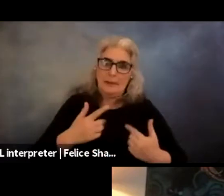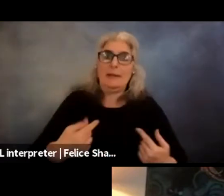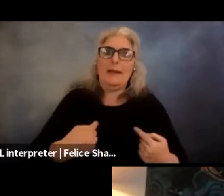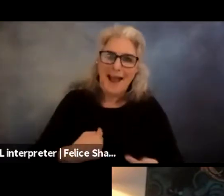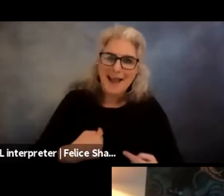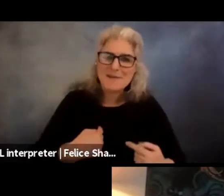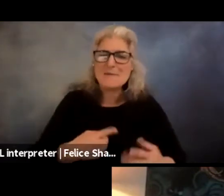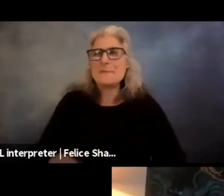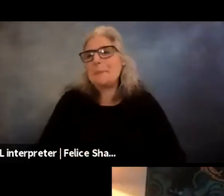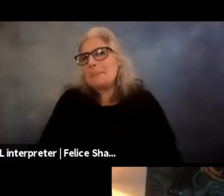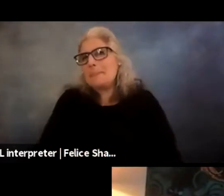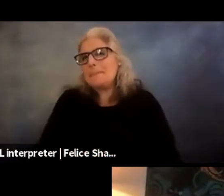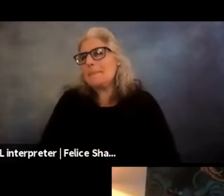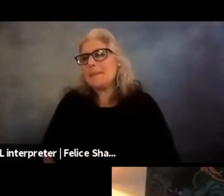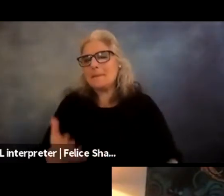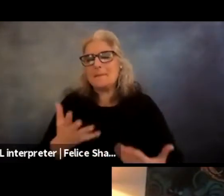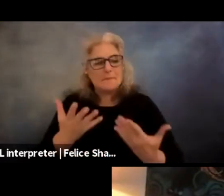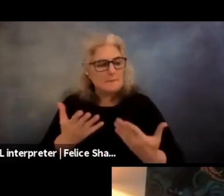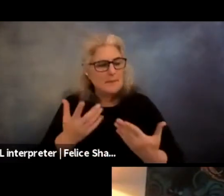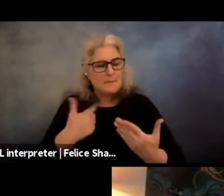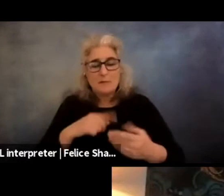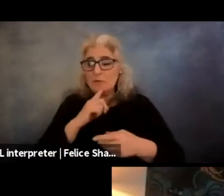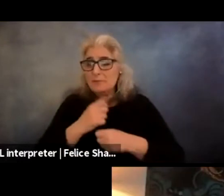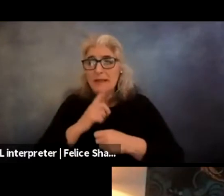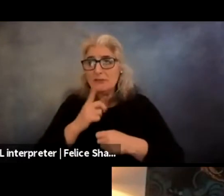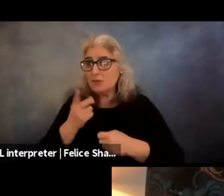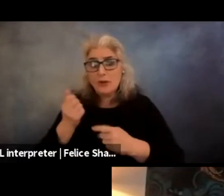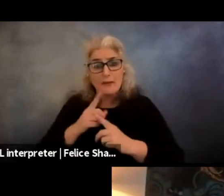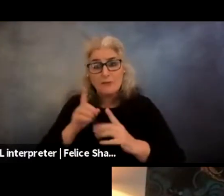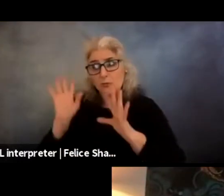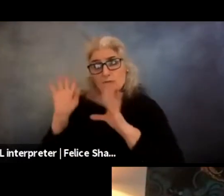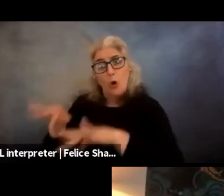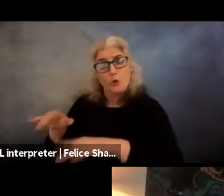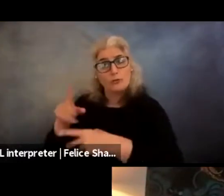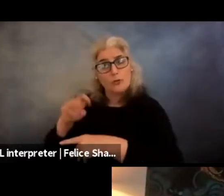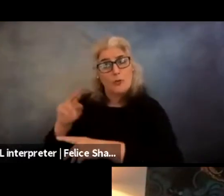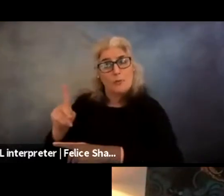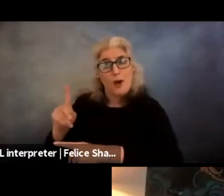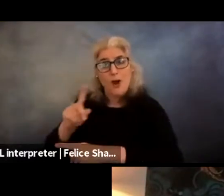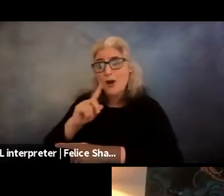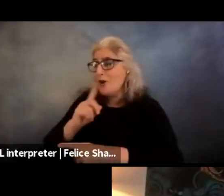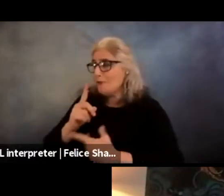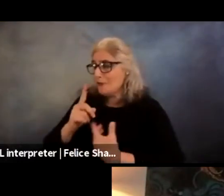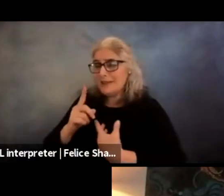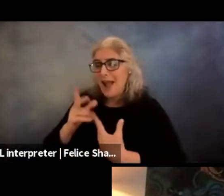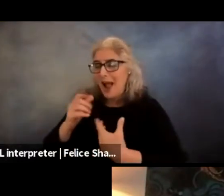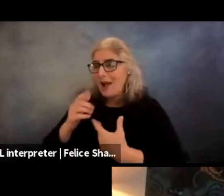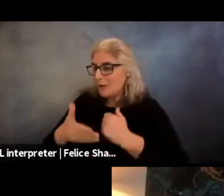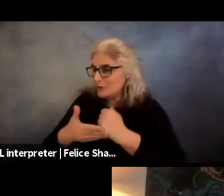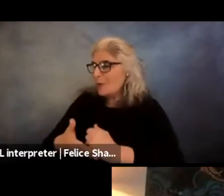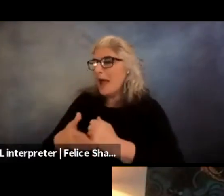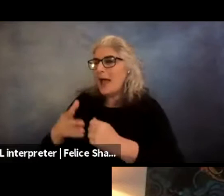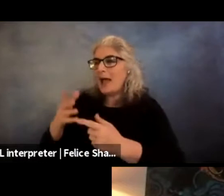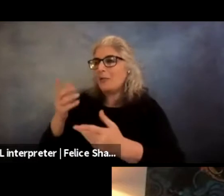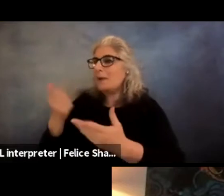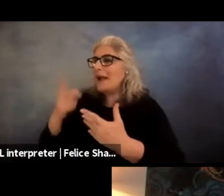make make sure that everybody kind of have a good time. So I'm not gonna like be the self I am when I'm, I don't know, in my bathroom or